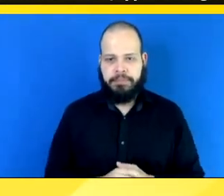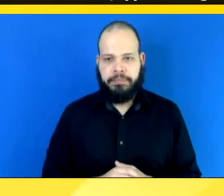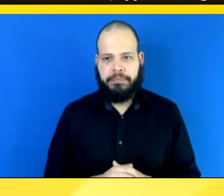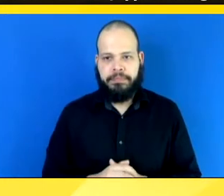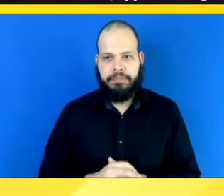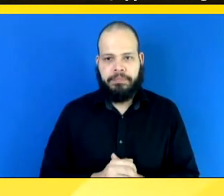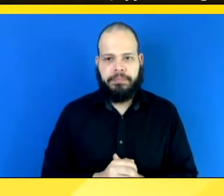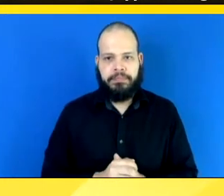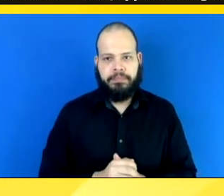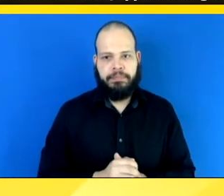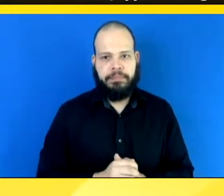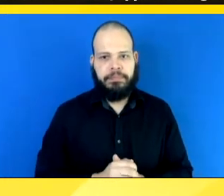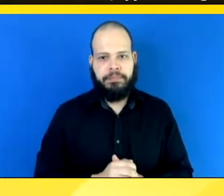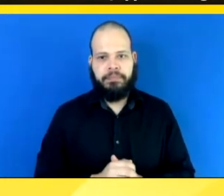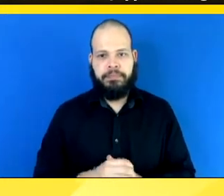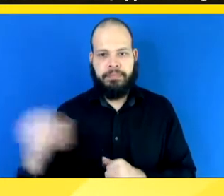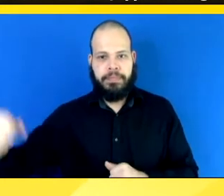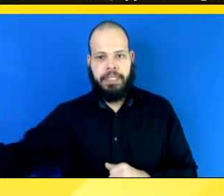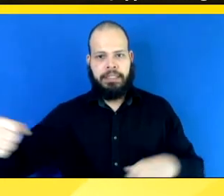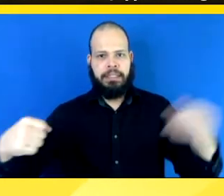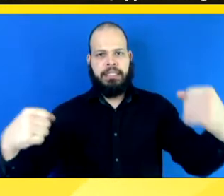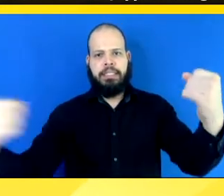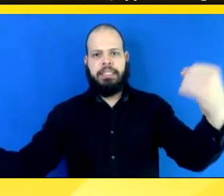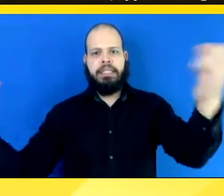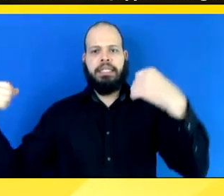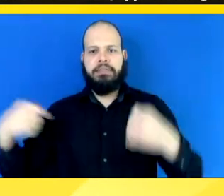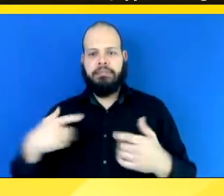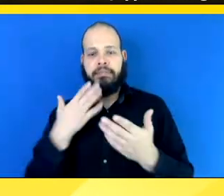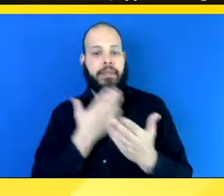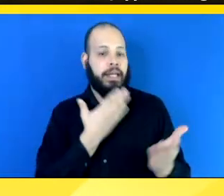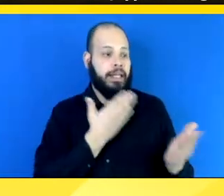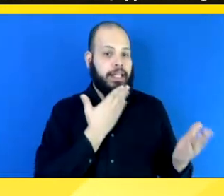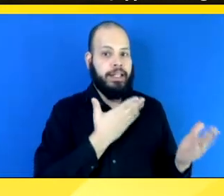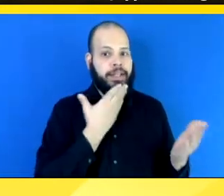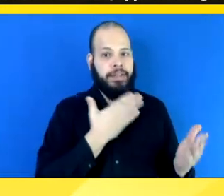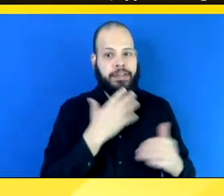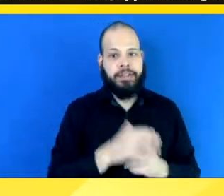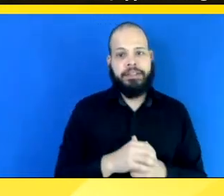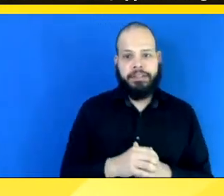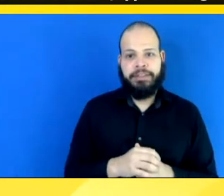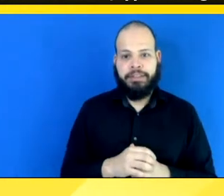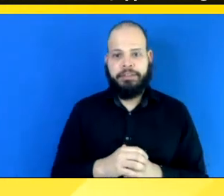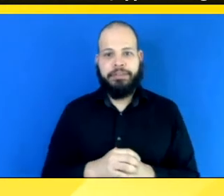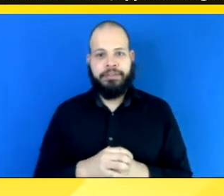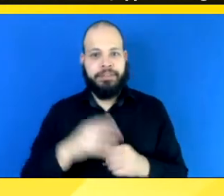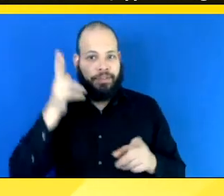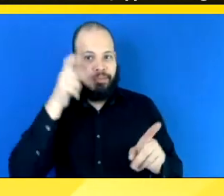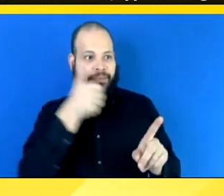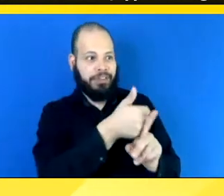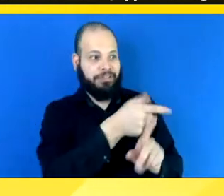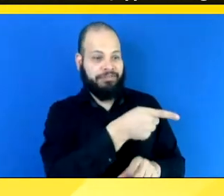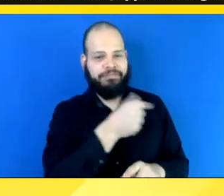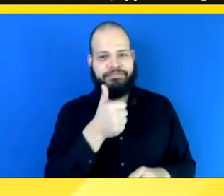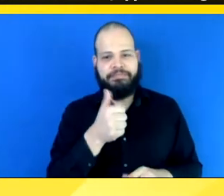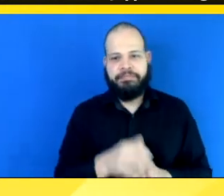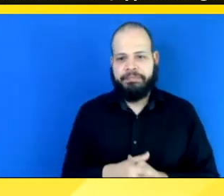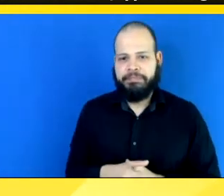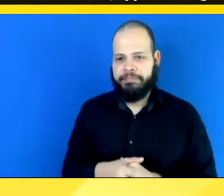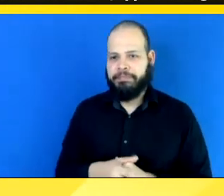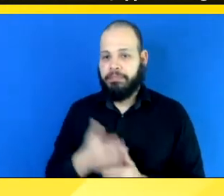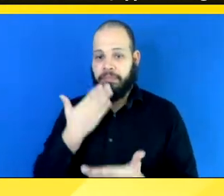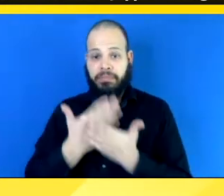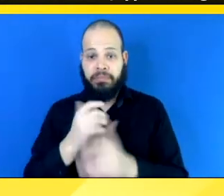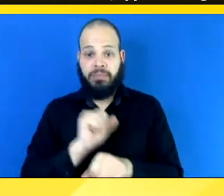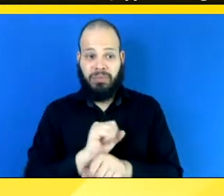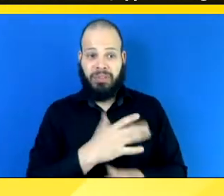All right, Miss Linda. All right, y'all. Y'all just heard from Miss Linda Barnes, a dedicated worker at Amazon. I have another speaker here